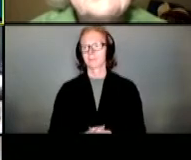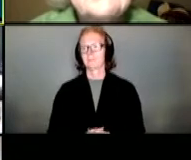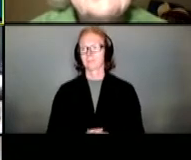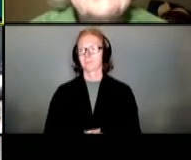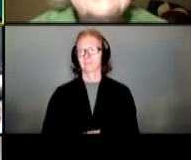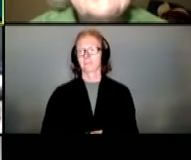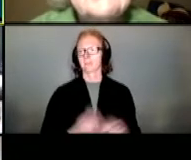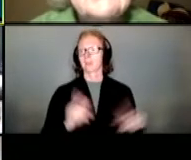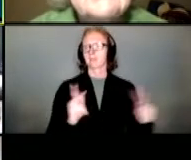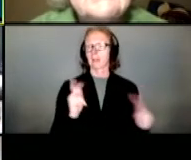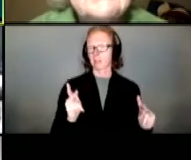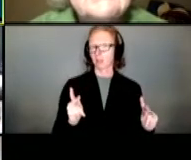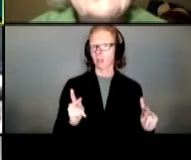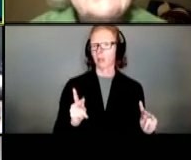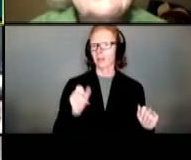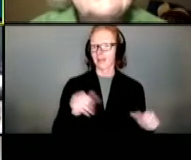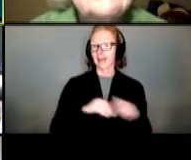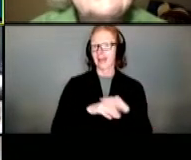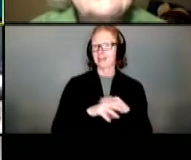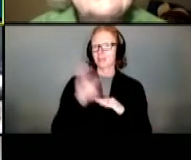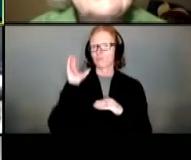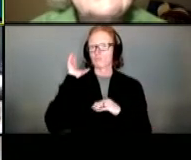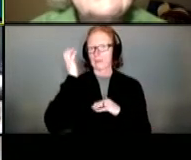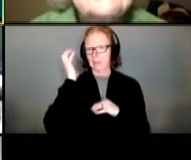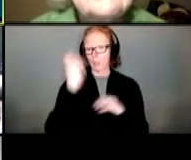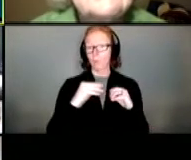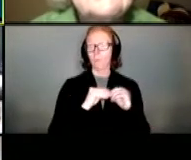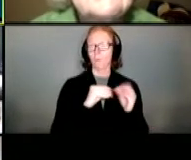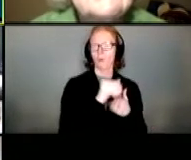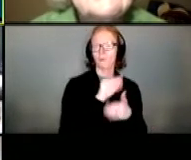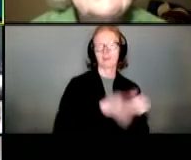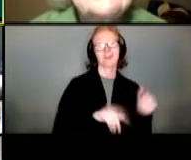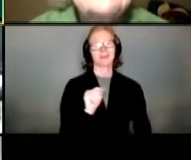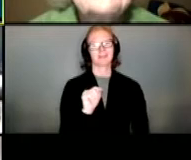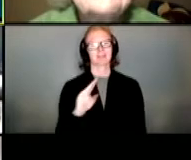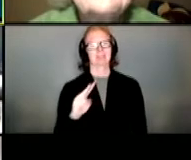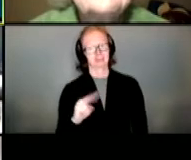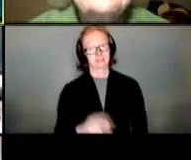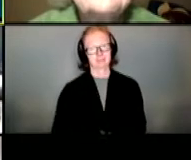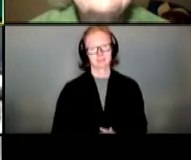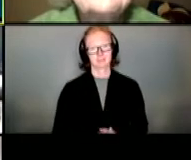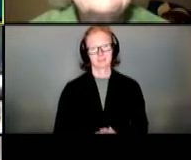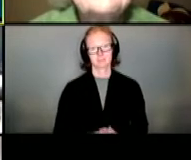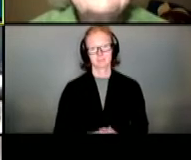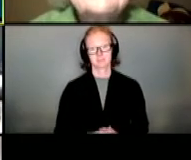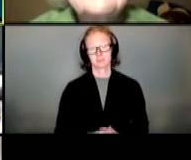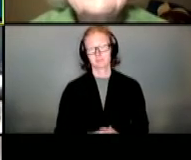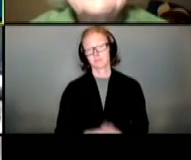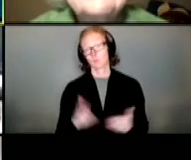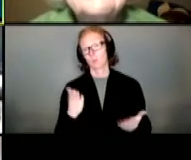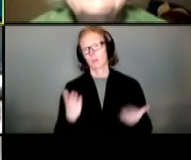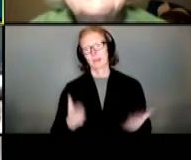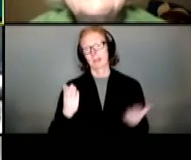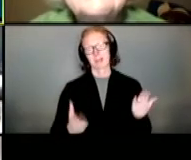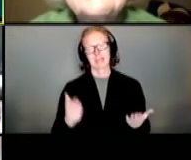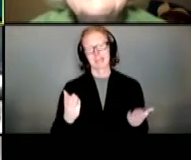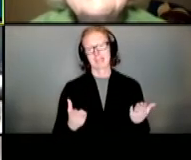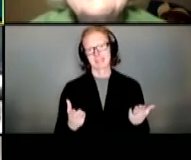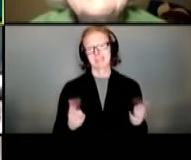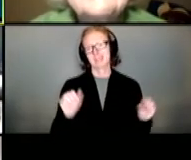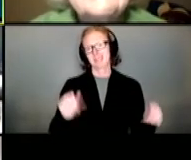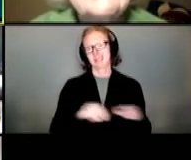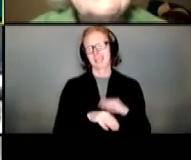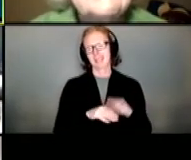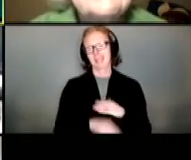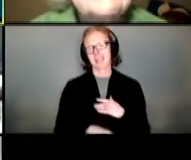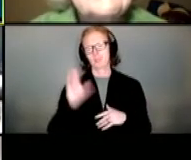able to access radio than they are TV. And they may be also more able to access